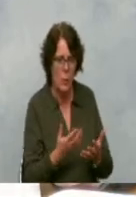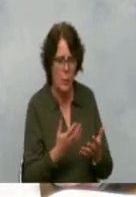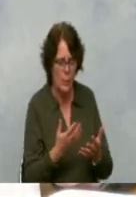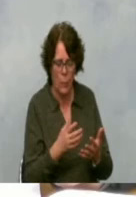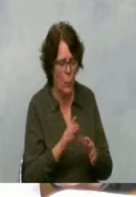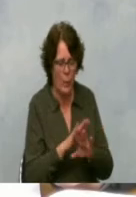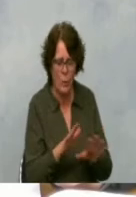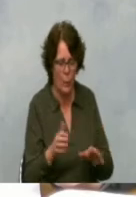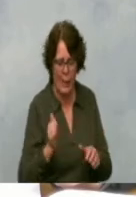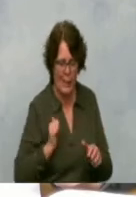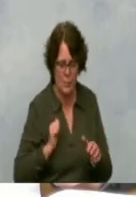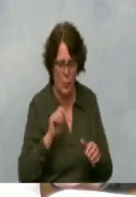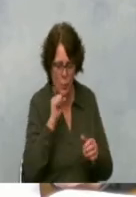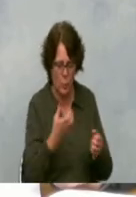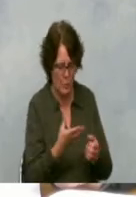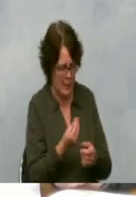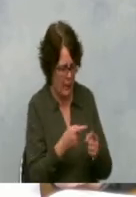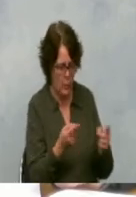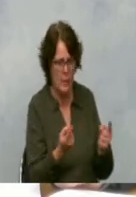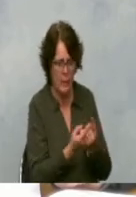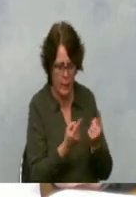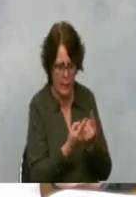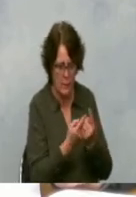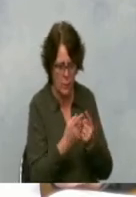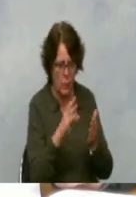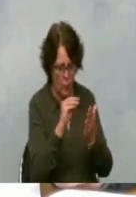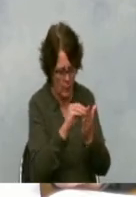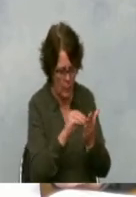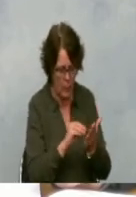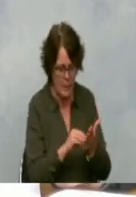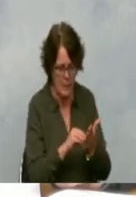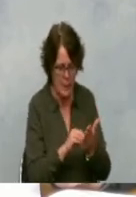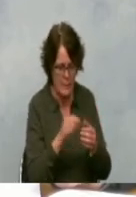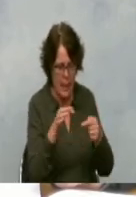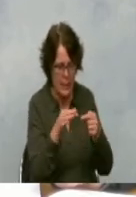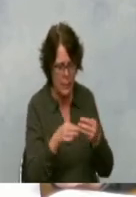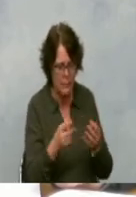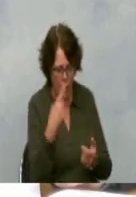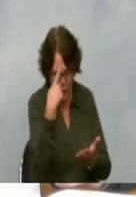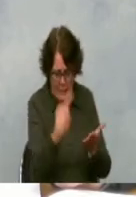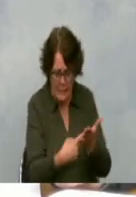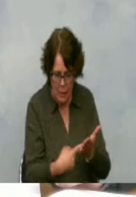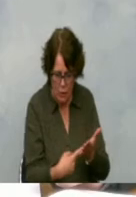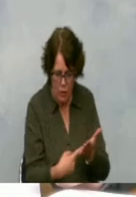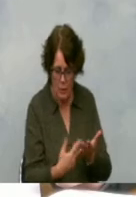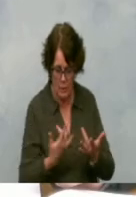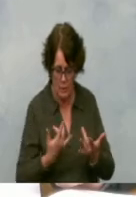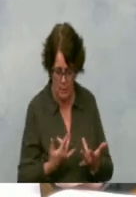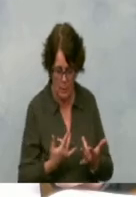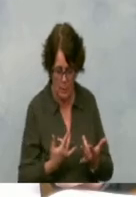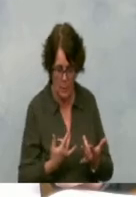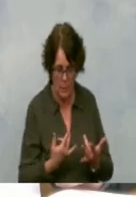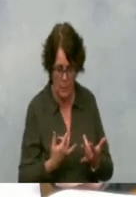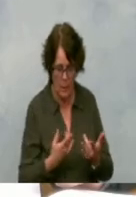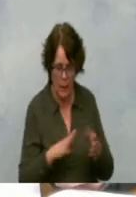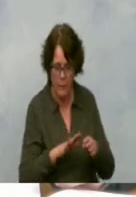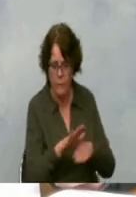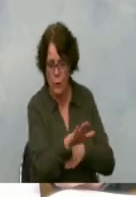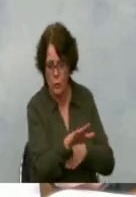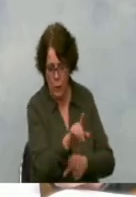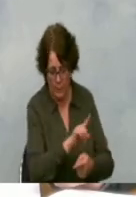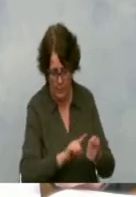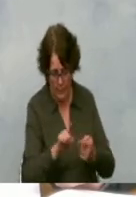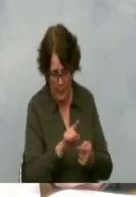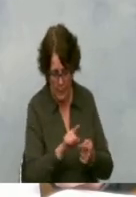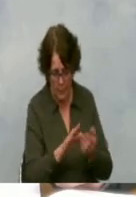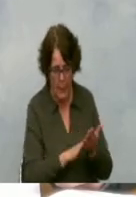longer assuming you're going to take those things. We're putting them in as items for decision, Right, that'll come at a future meeting, but